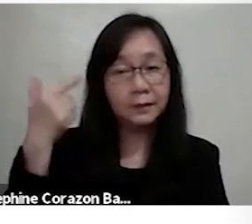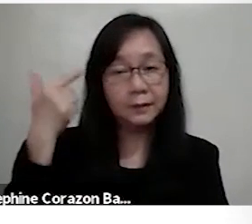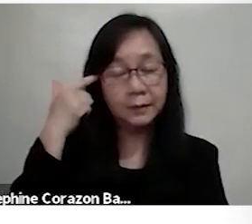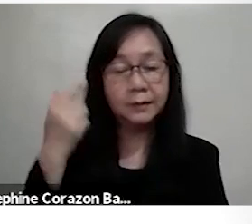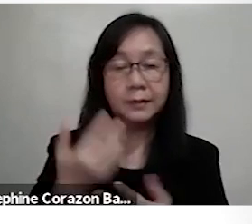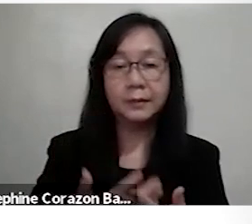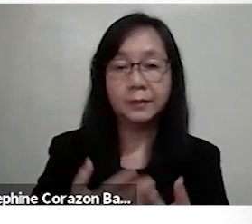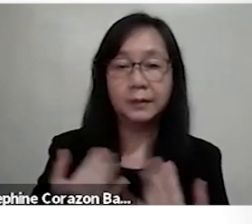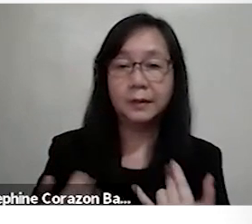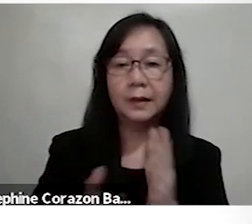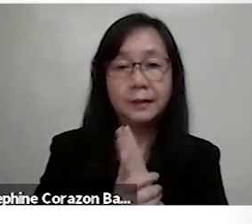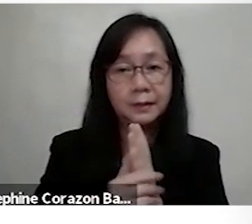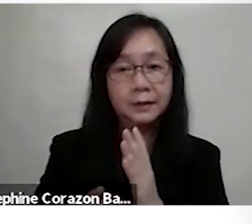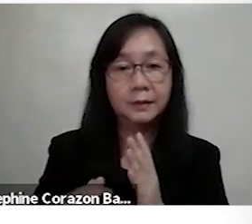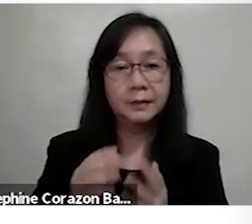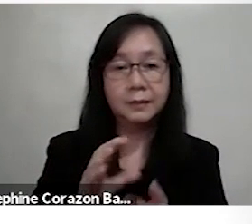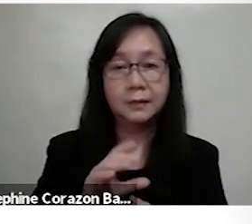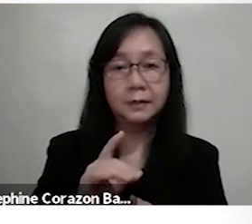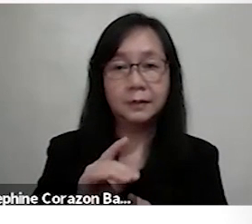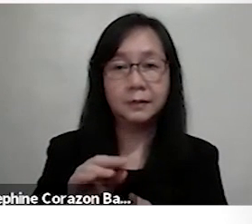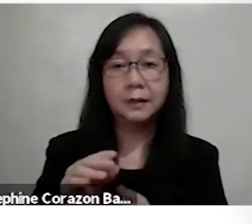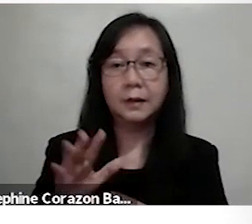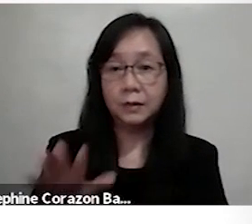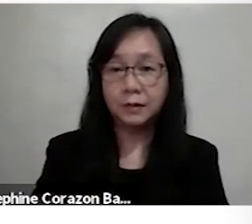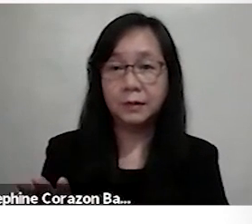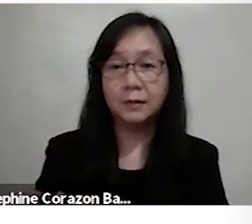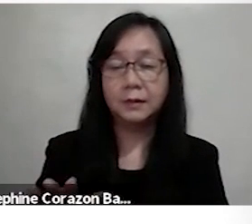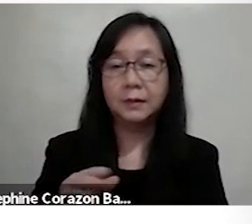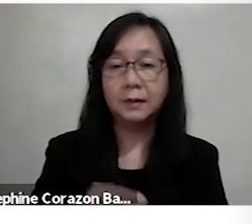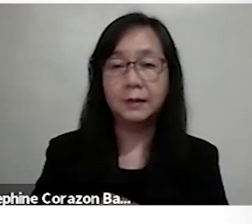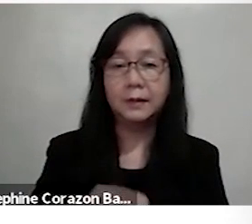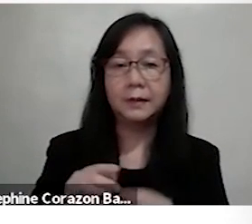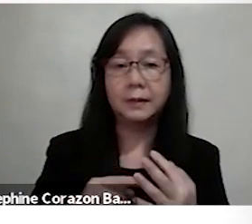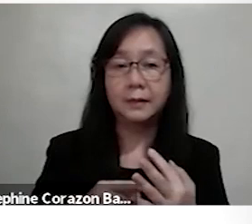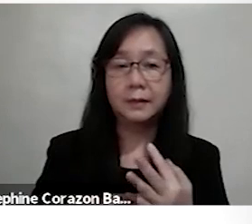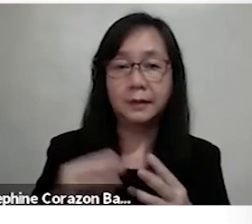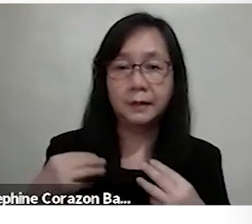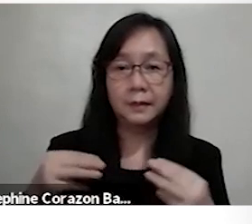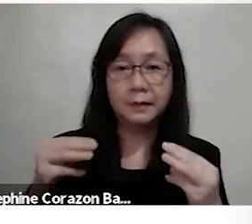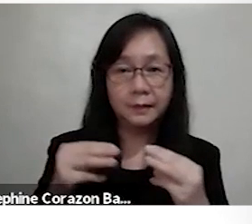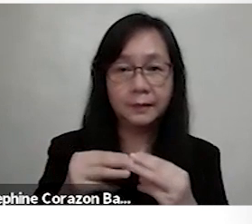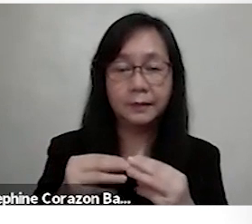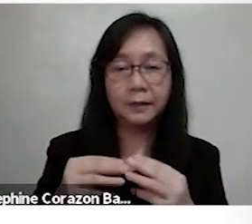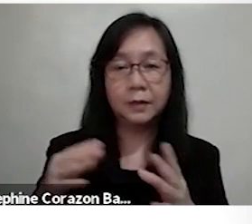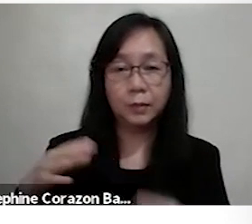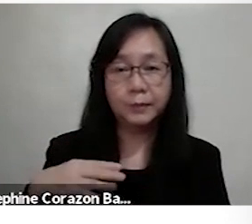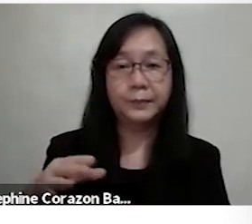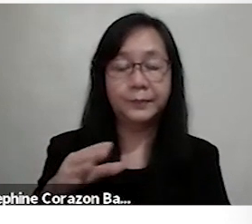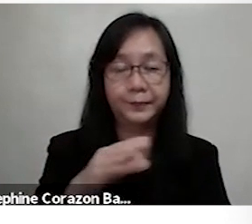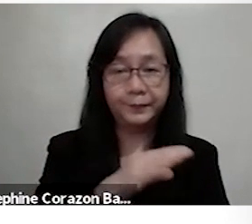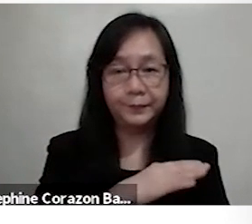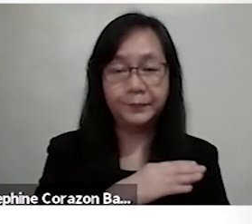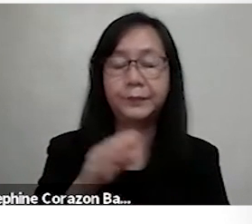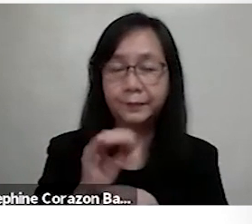presentation. We are specific in the 5 main data source. Exactly, we